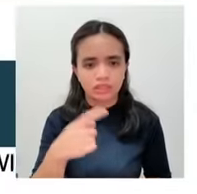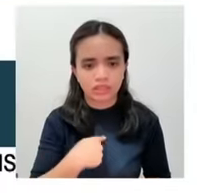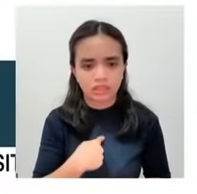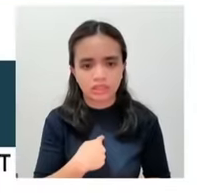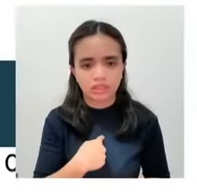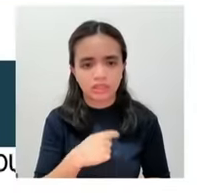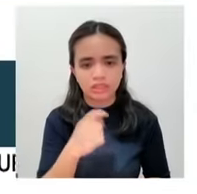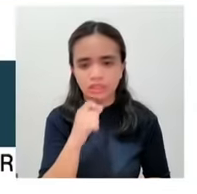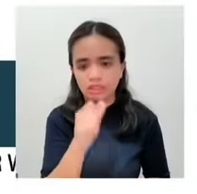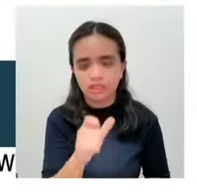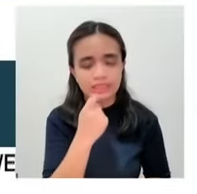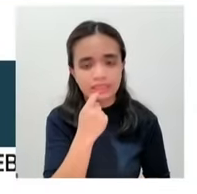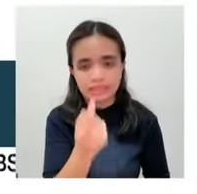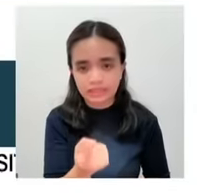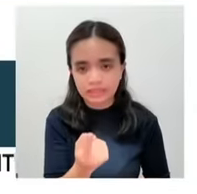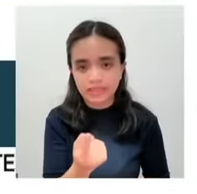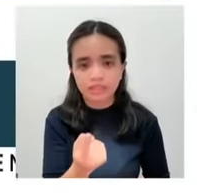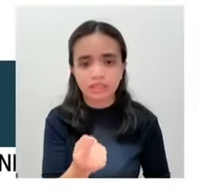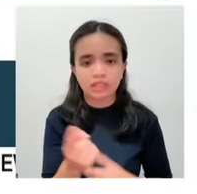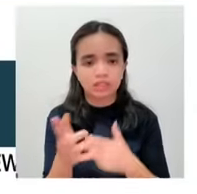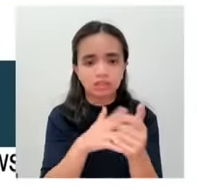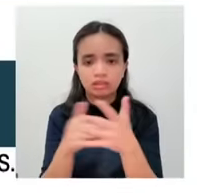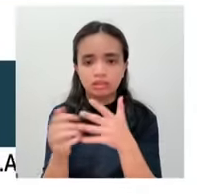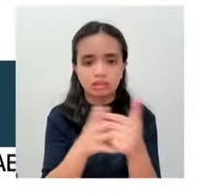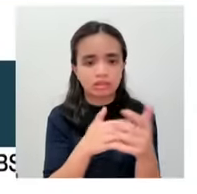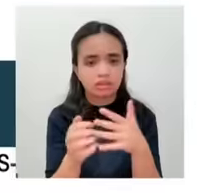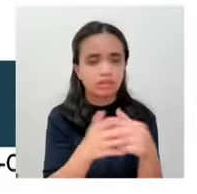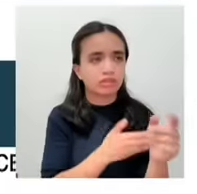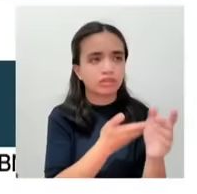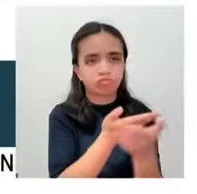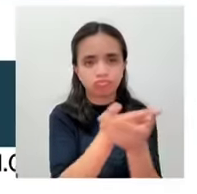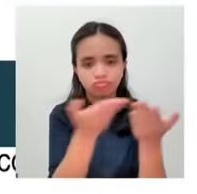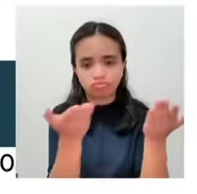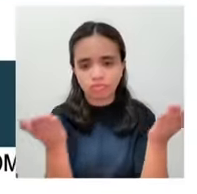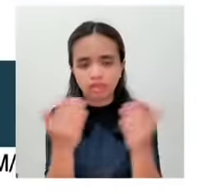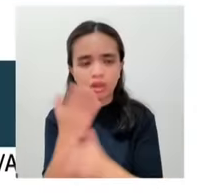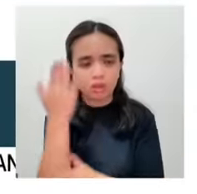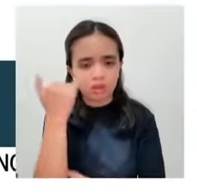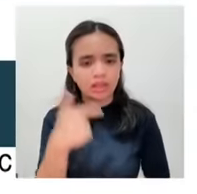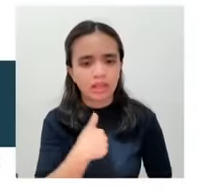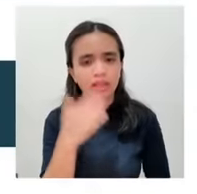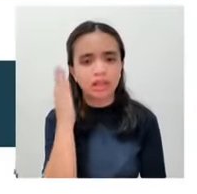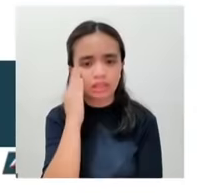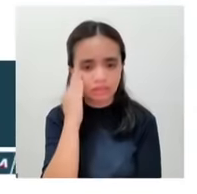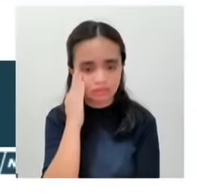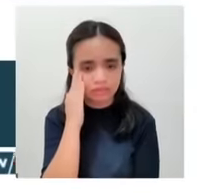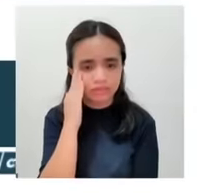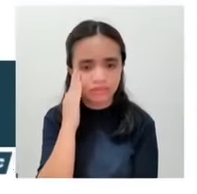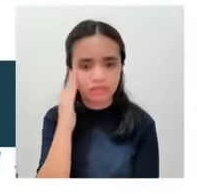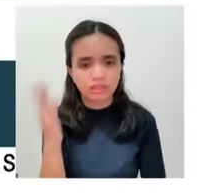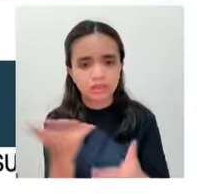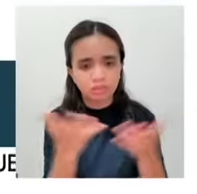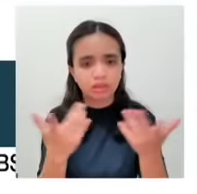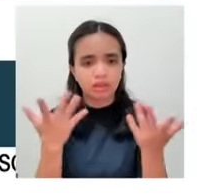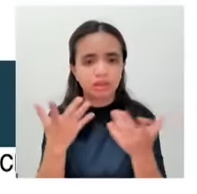say saan ka man naroroon, dahil alam ko kung nasaan